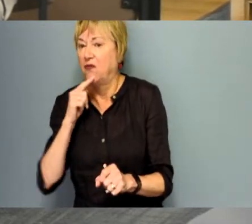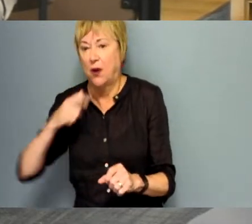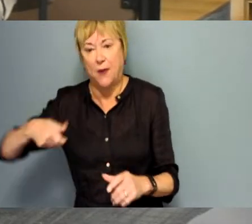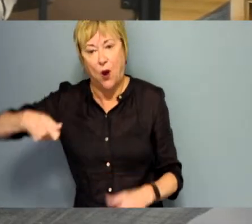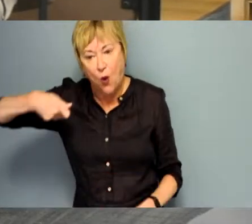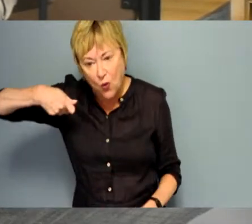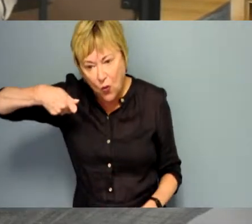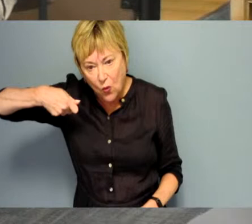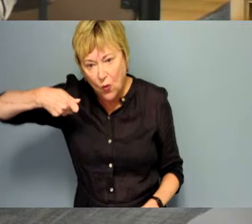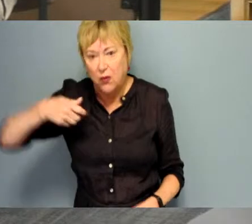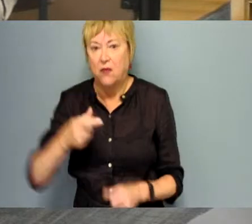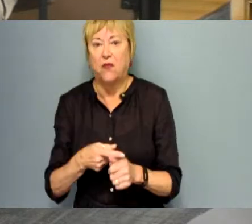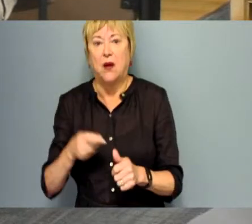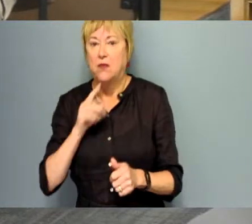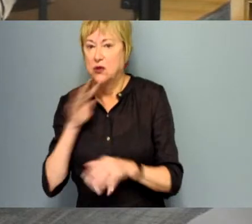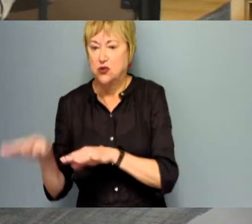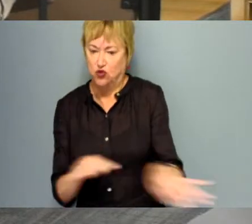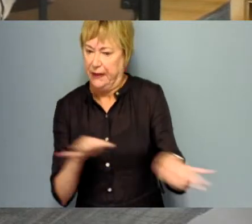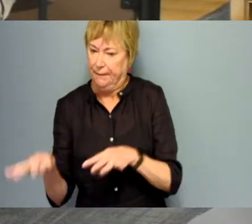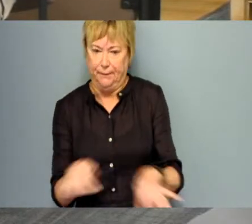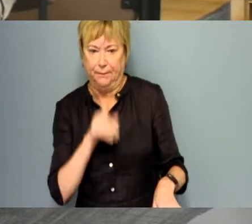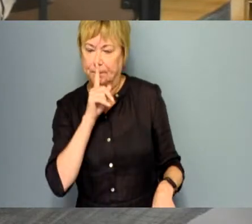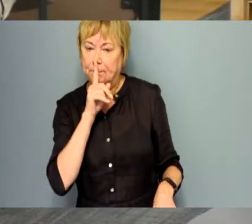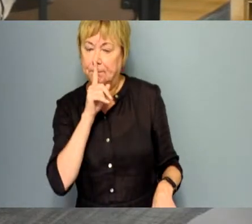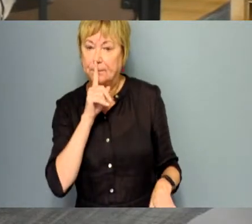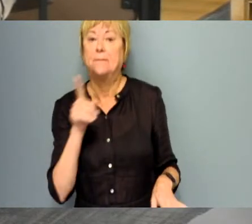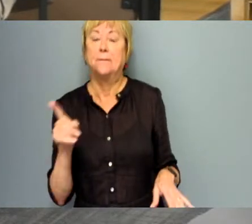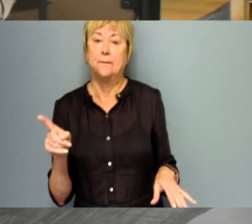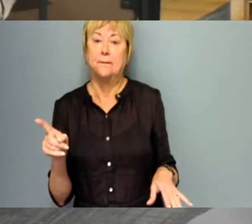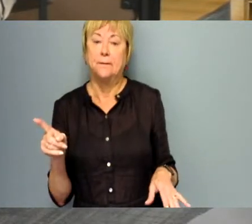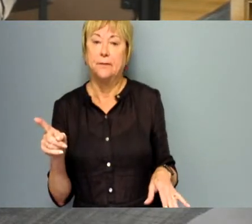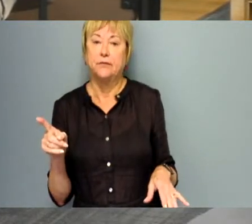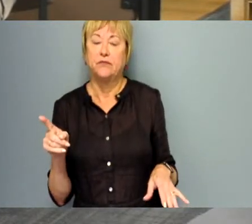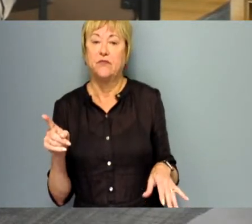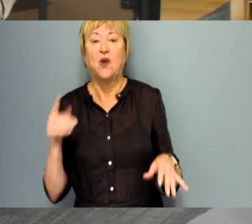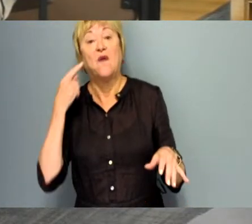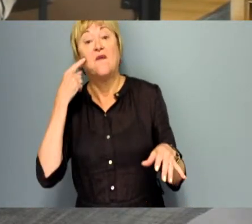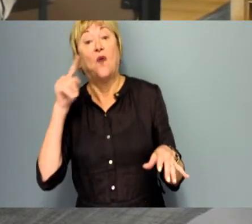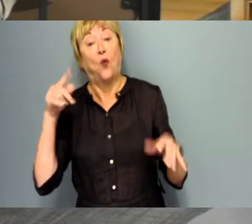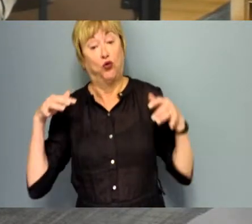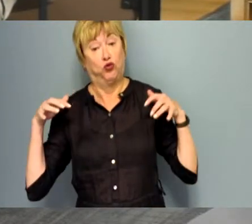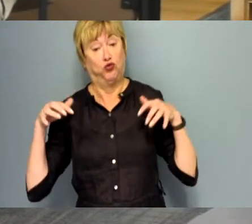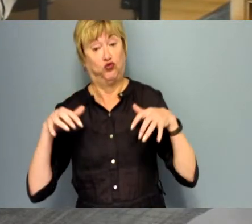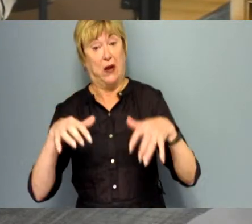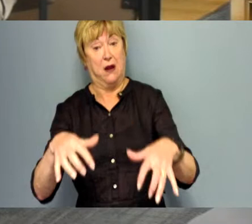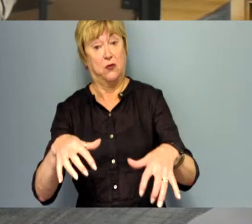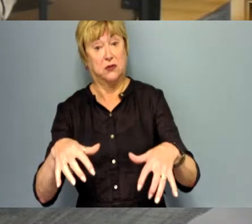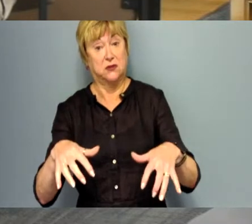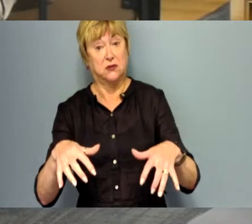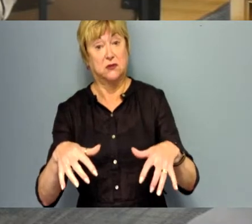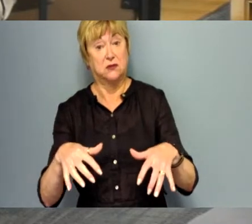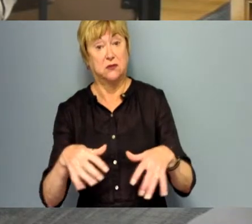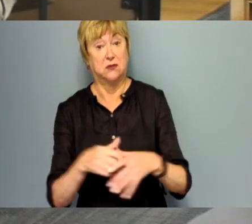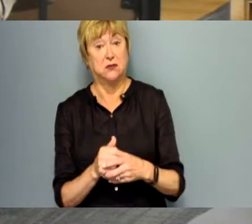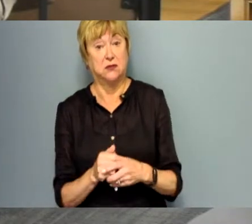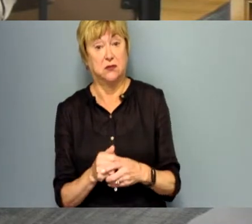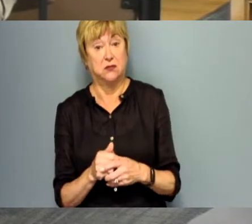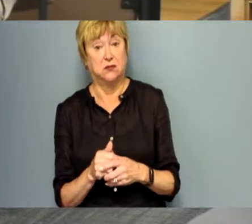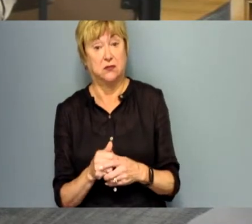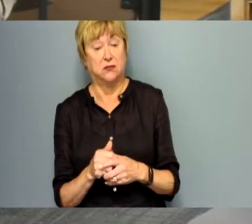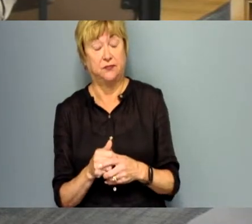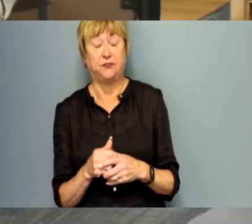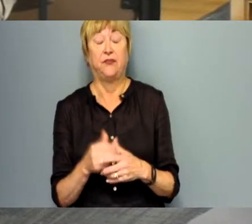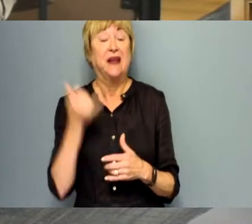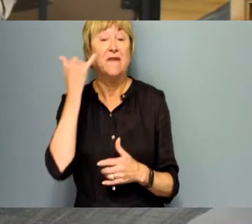necessarily from a stream. And then with crowd safety, something we recommend strongly is taking a picture with your